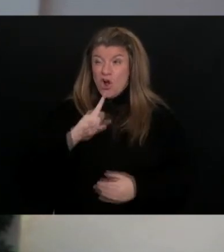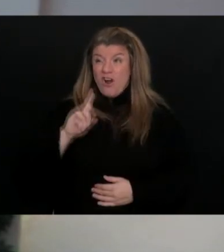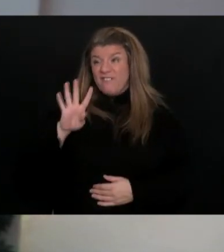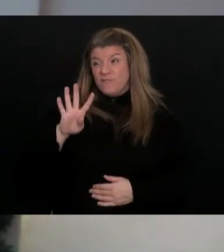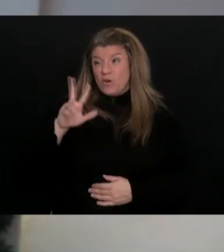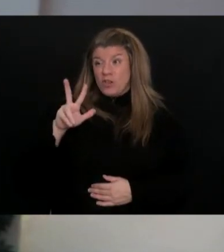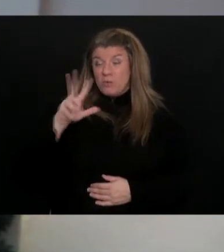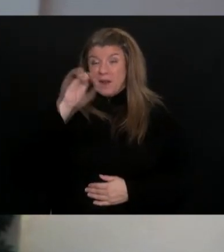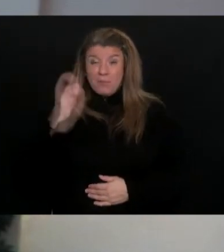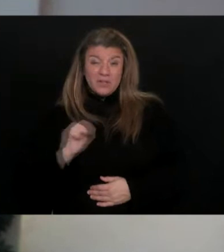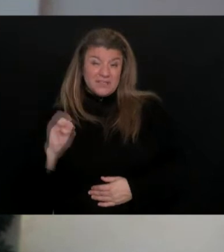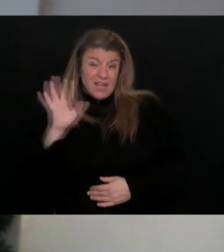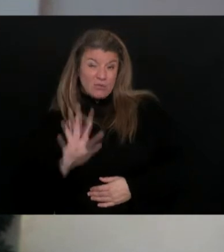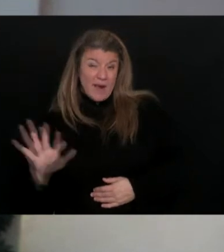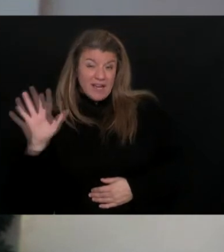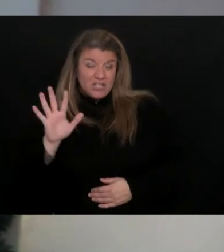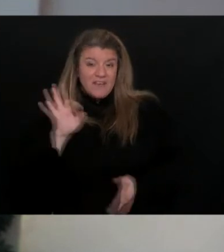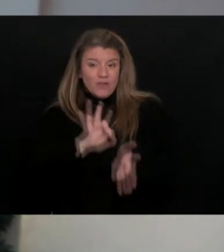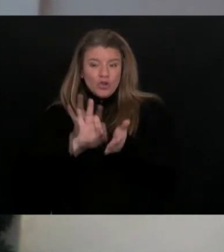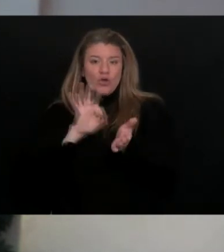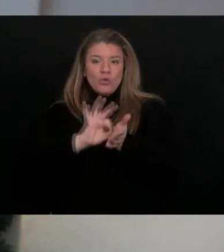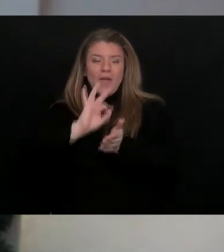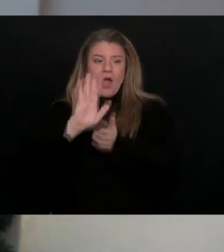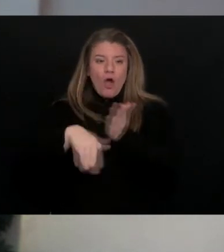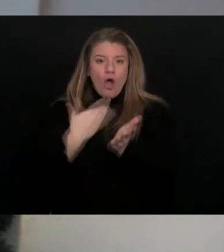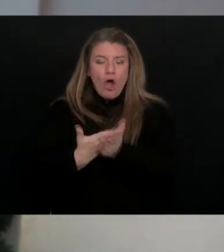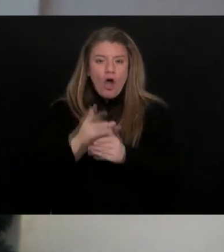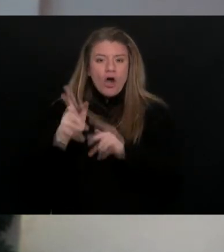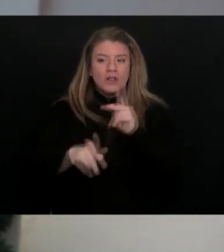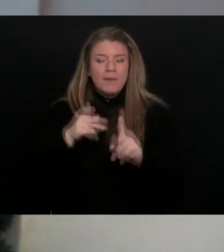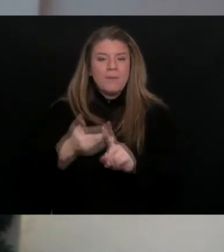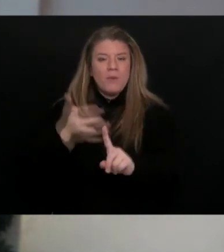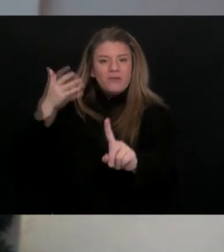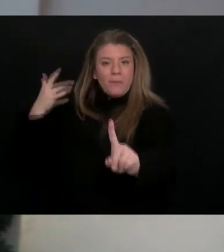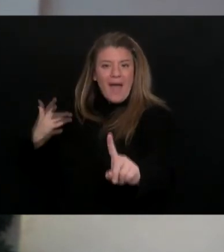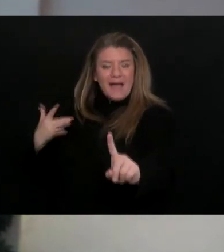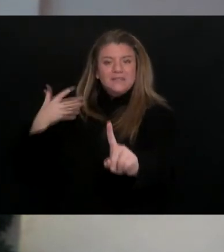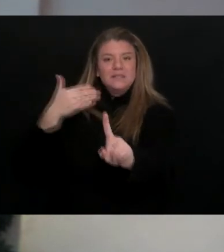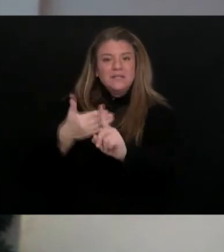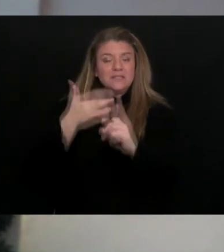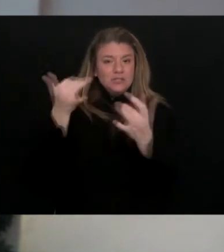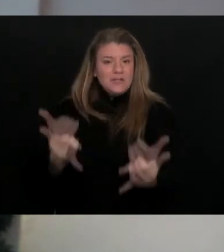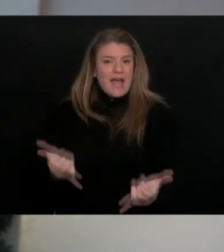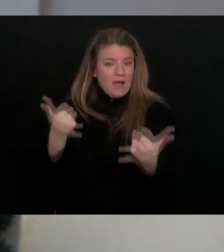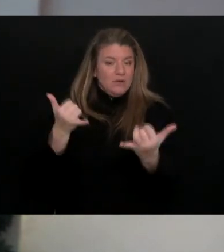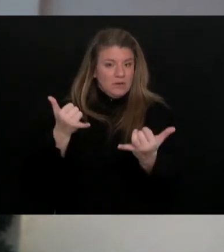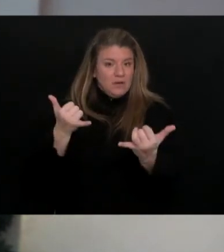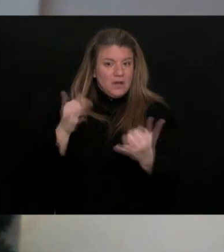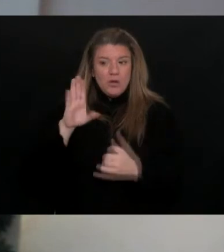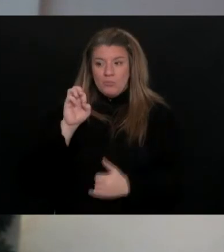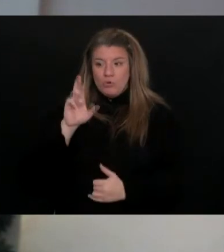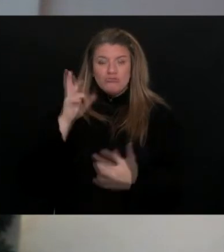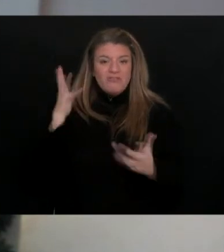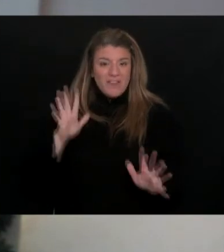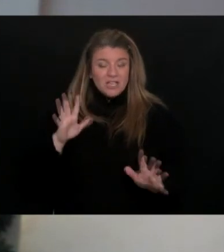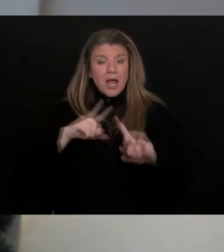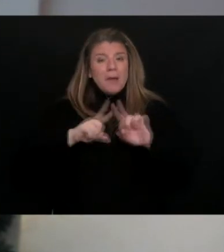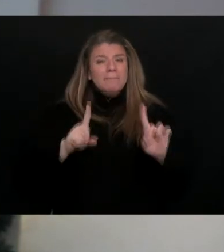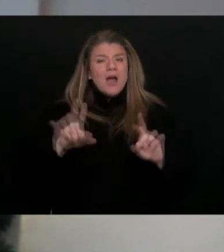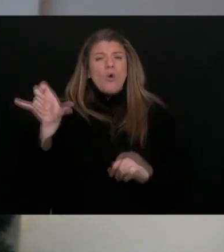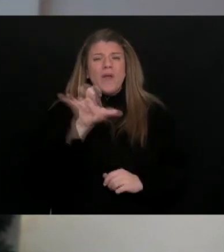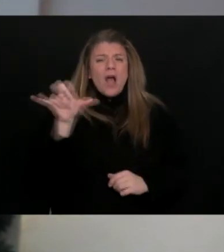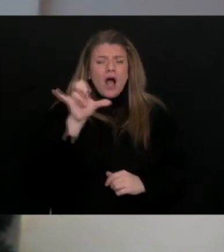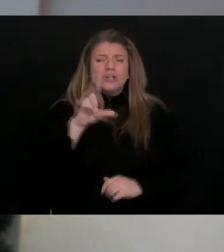43% range or so, if you count all the people that have been previously vaccinated and the number of people that have been boosted. But we also